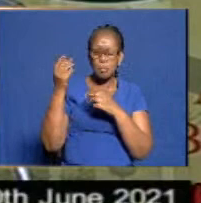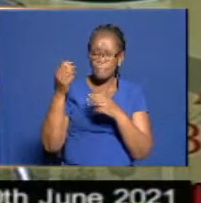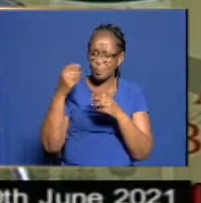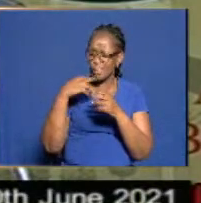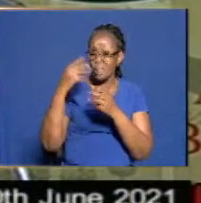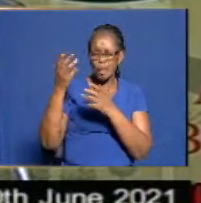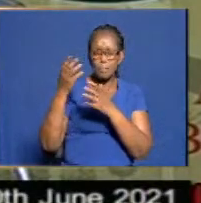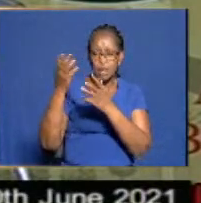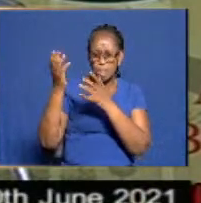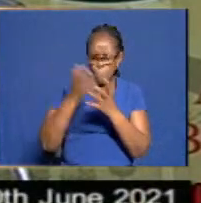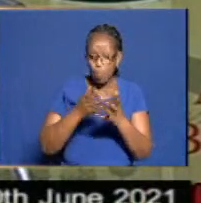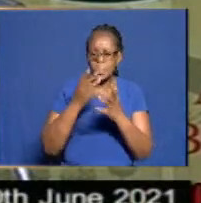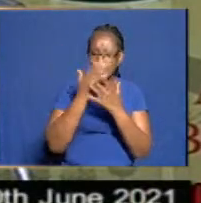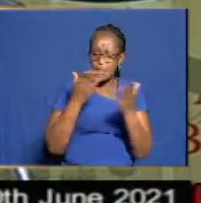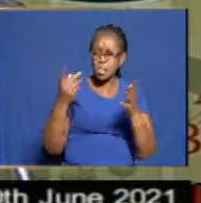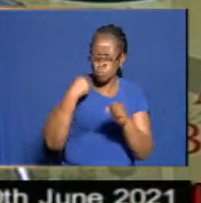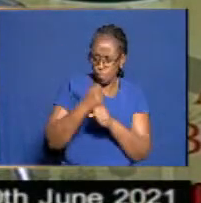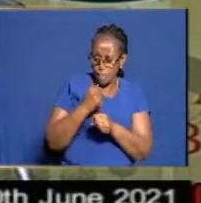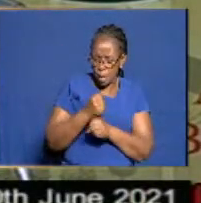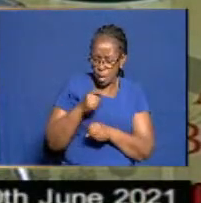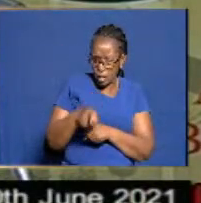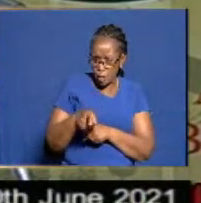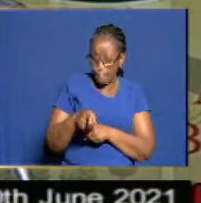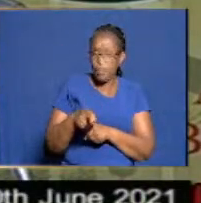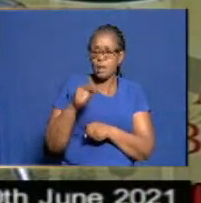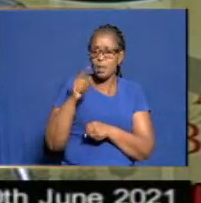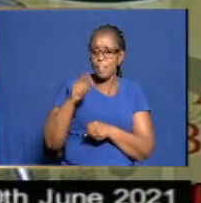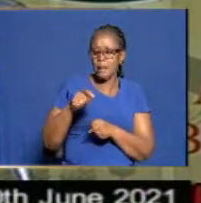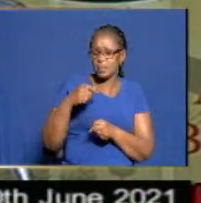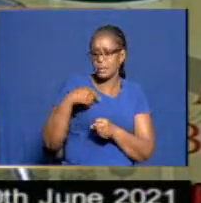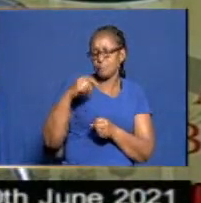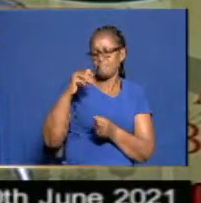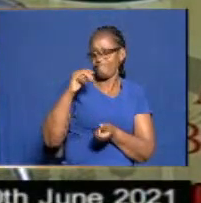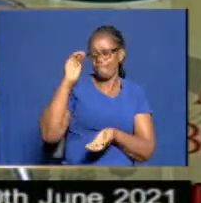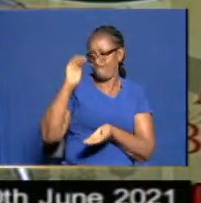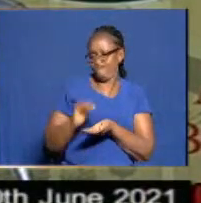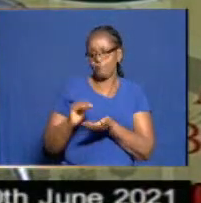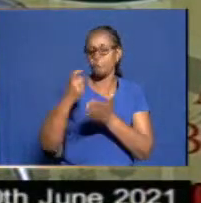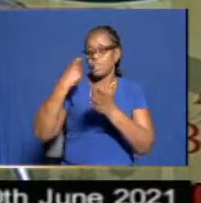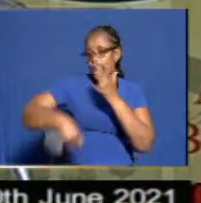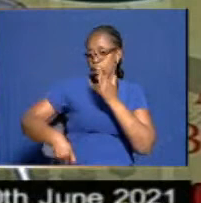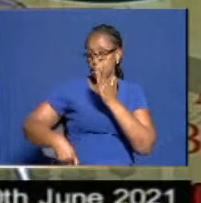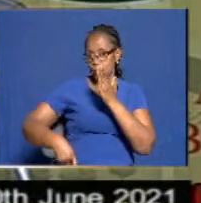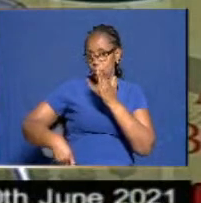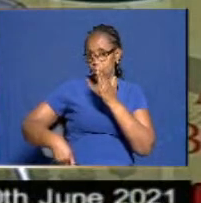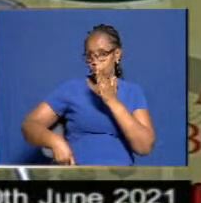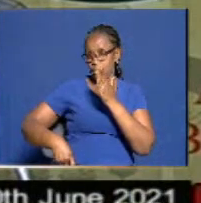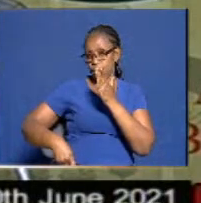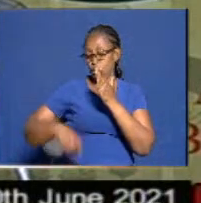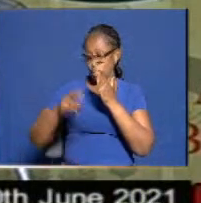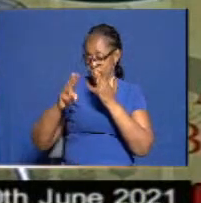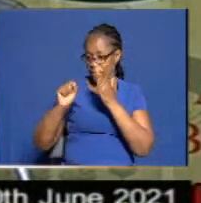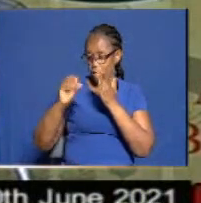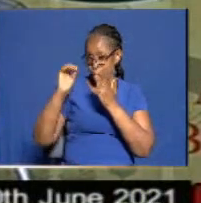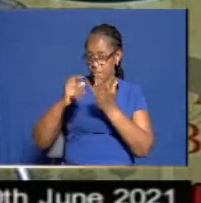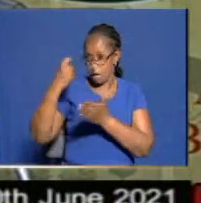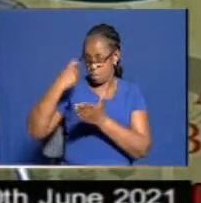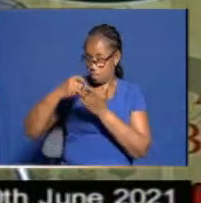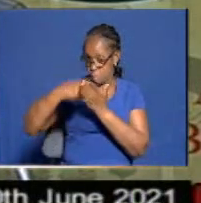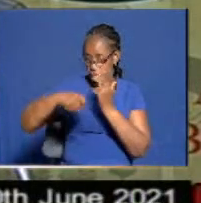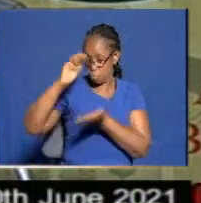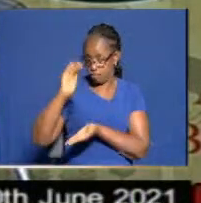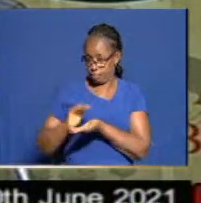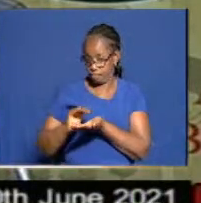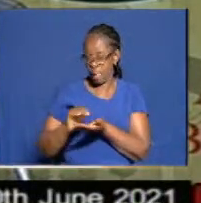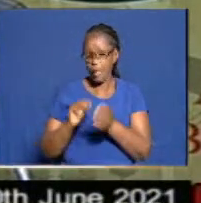of 25% with the corresponding specific rates for a further 1 year. Mr. Speaker, our farmers have been working hard